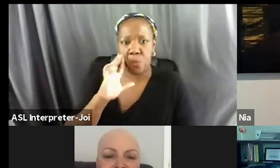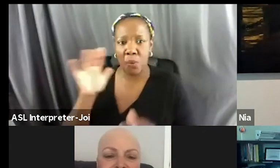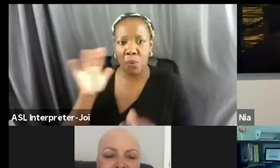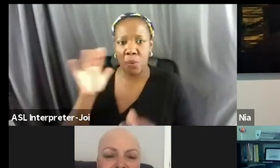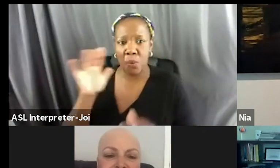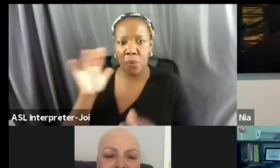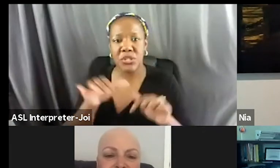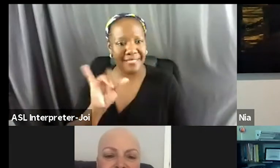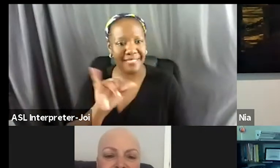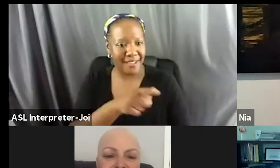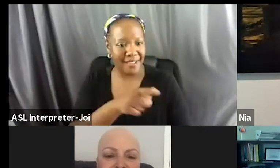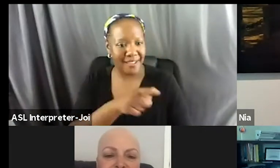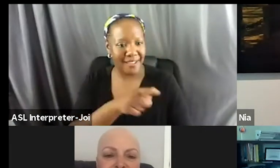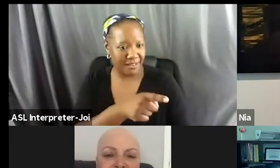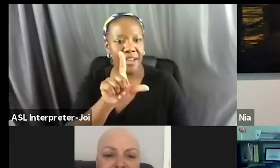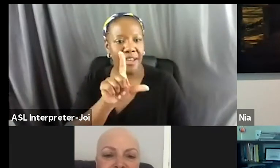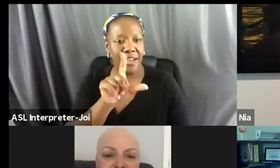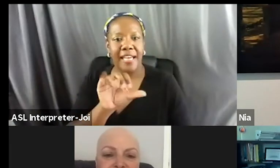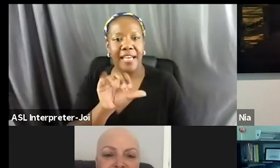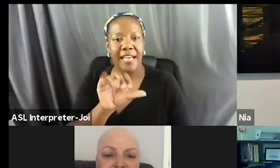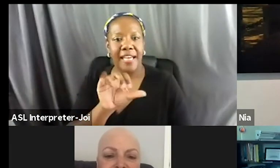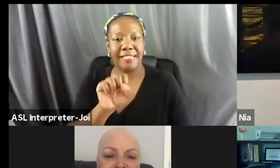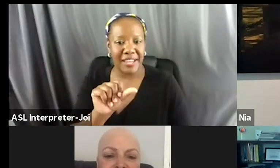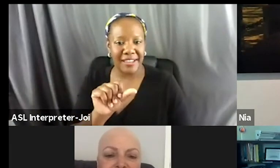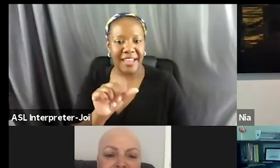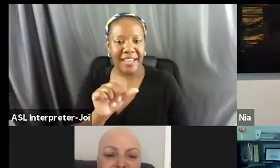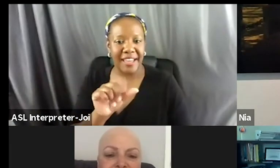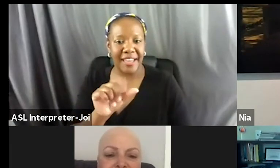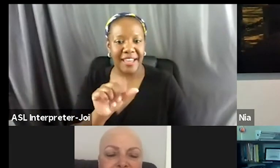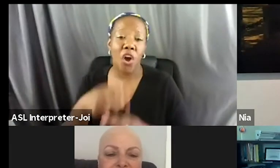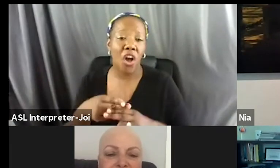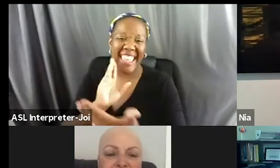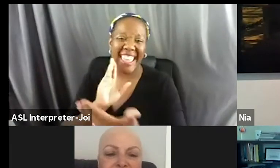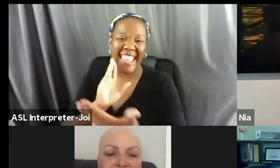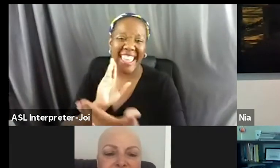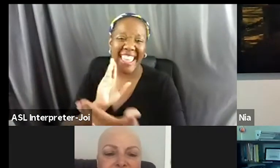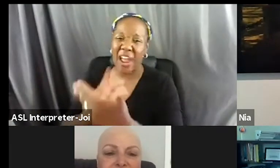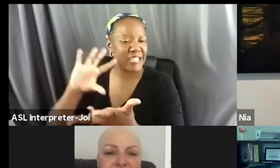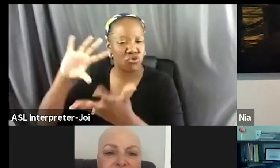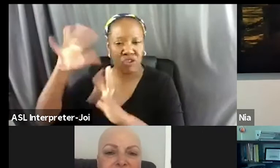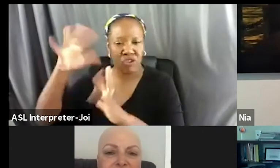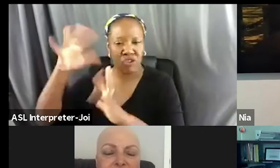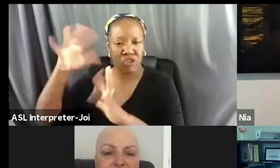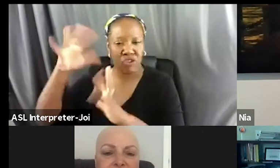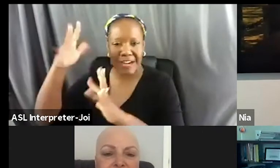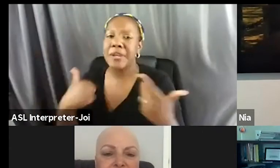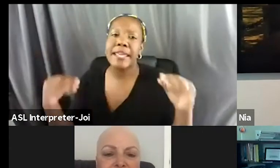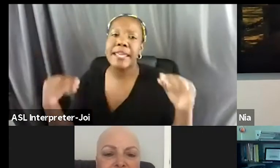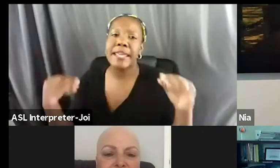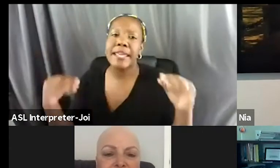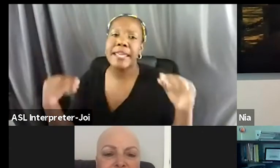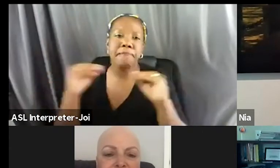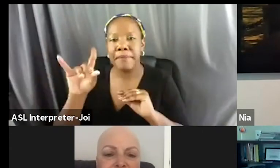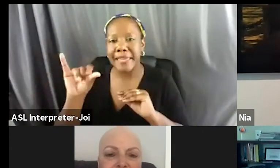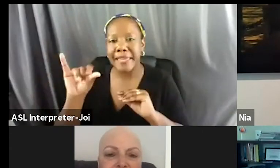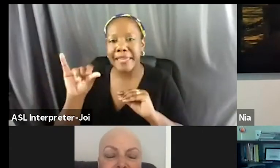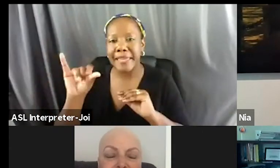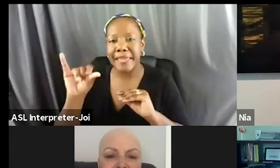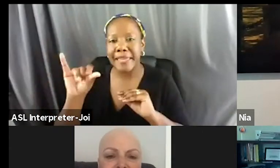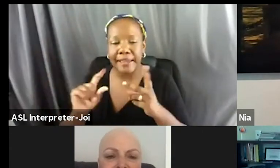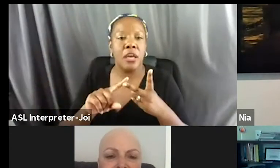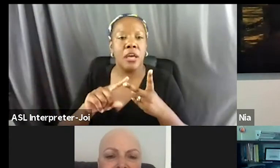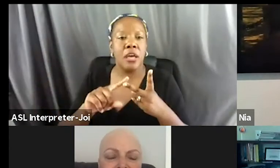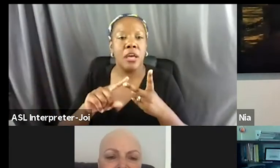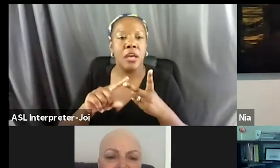to be much more, and I talk about counteracting crazy, much more in the media, and we've got so much of it. Social media, Instagram, Twitter. I